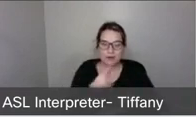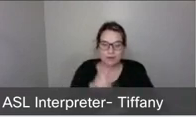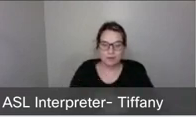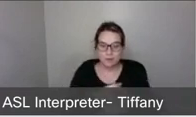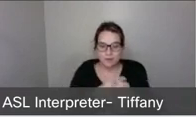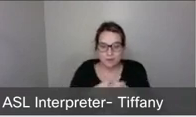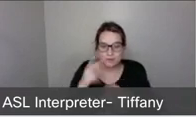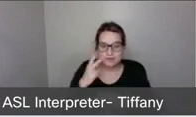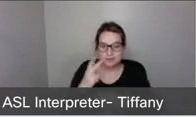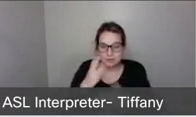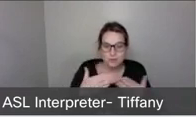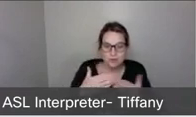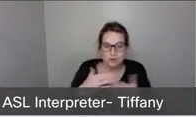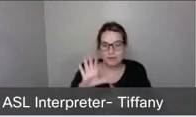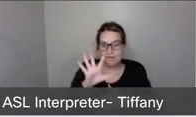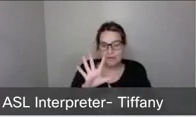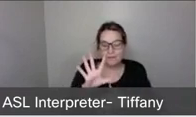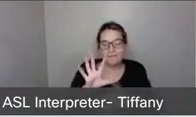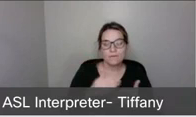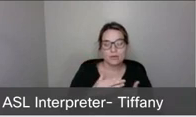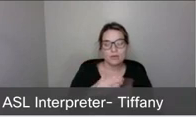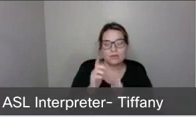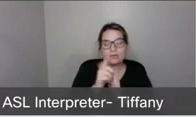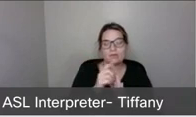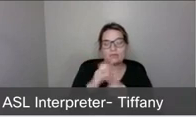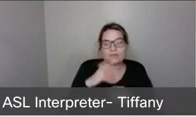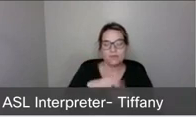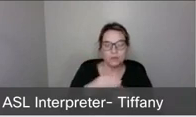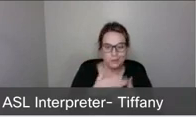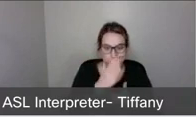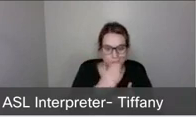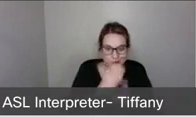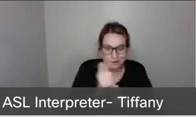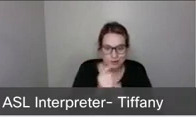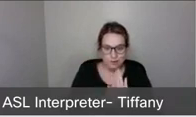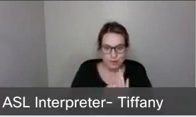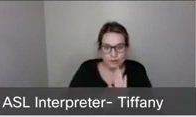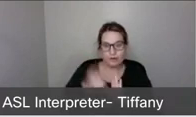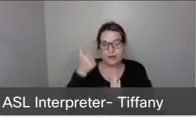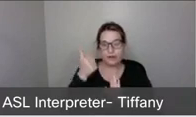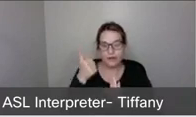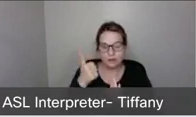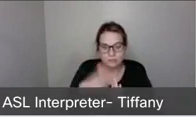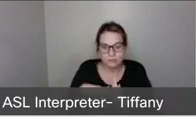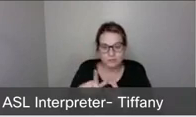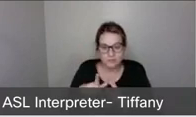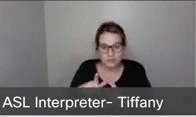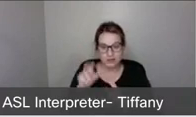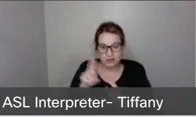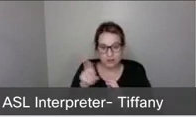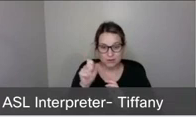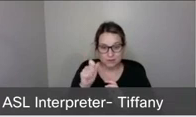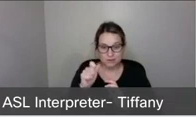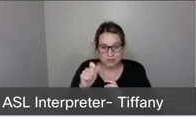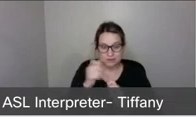when Section 5 of the Voting Rights Act was gutted by the United States Supreme Court, we now